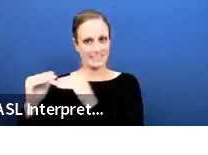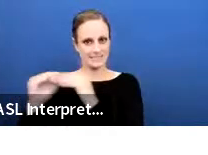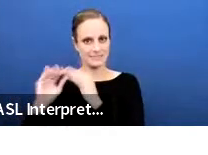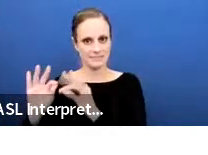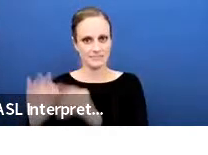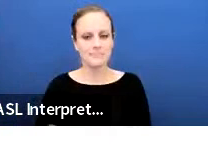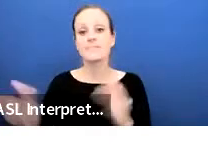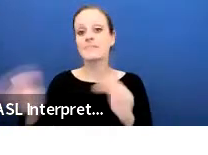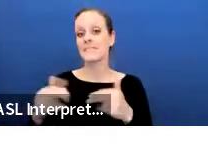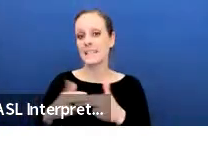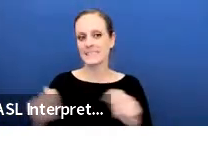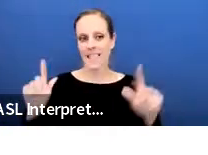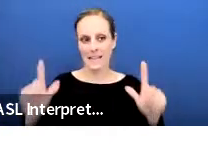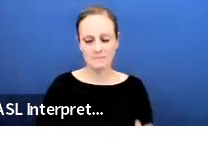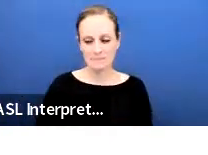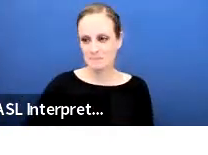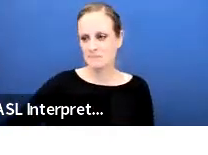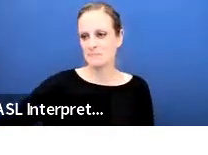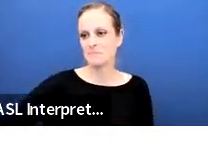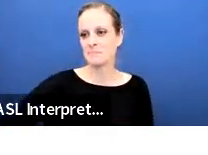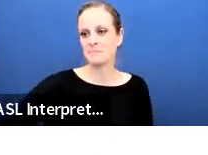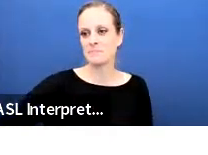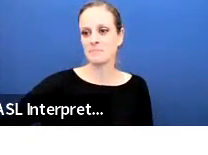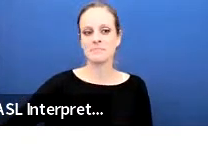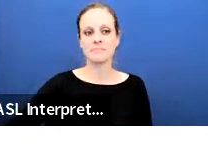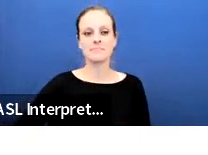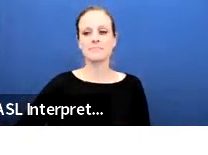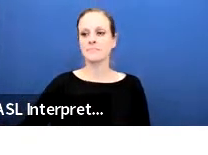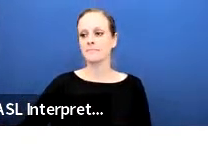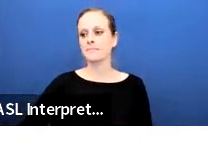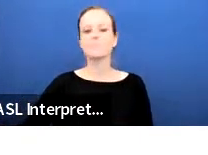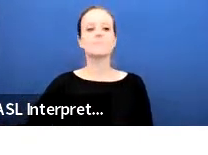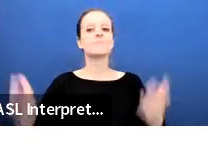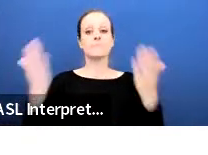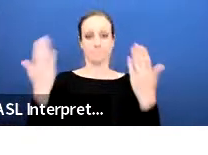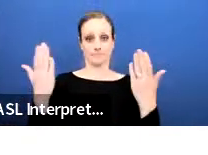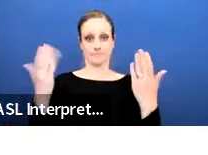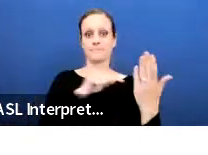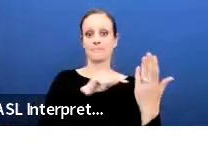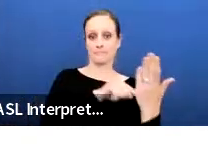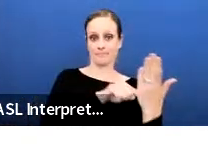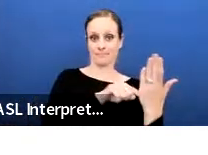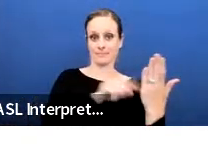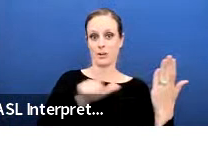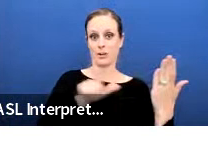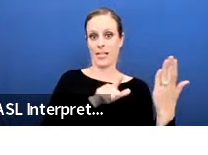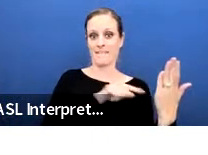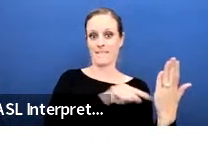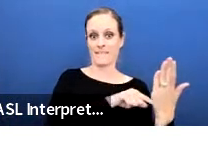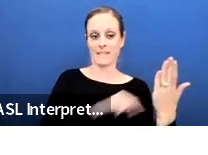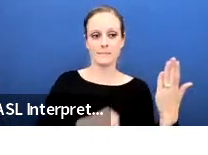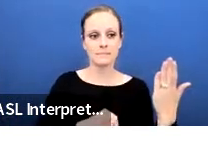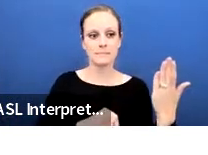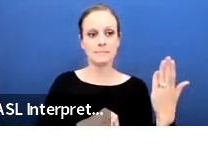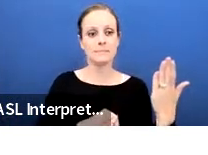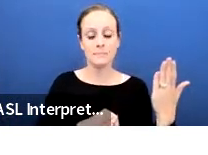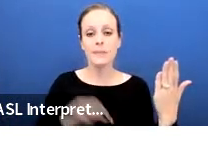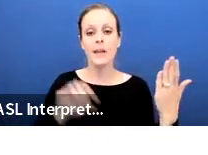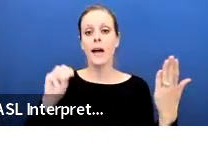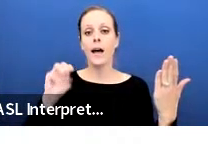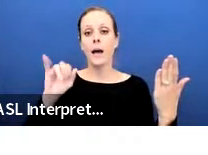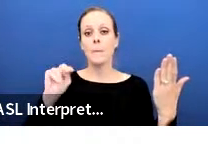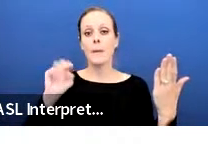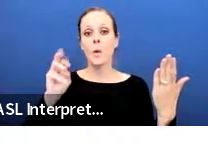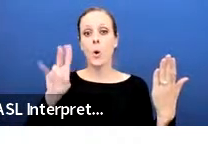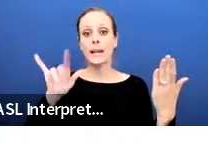So on the left-hand side, one of the issues is that minorities in this